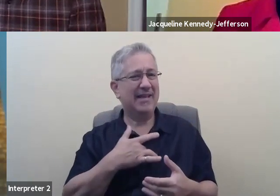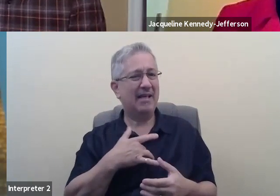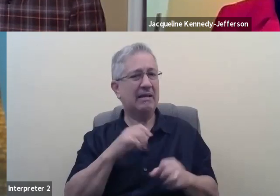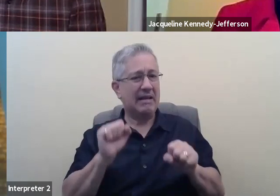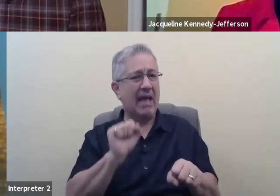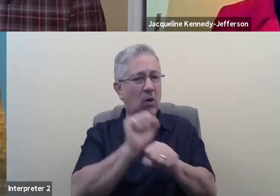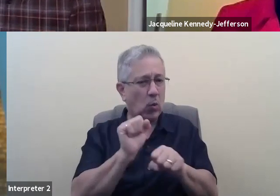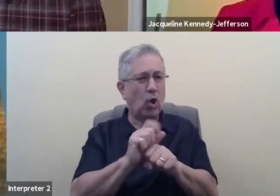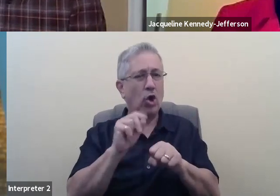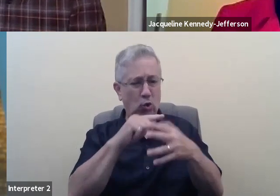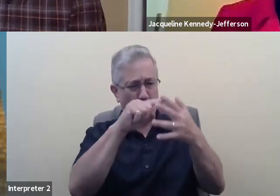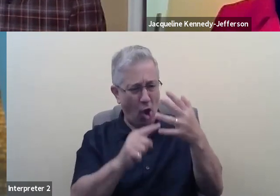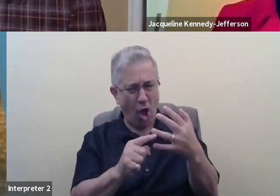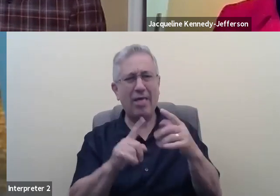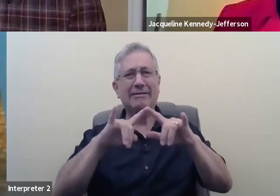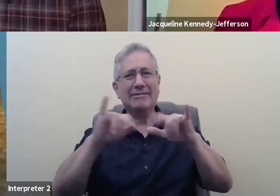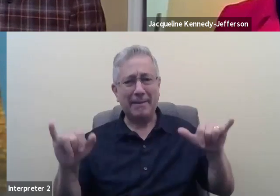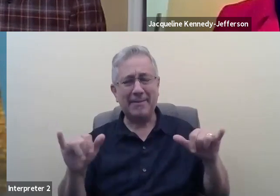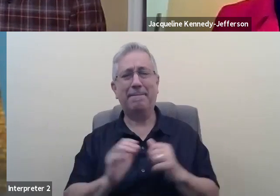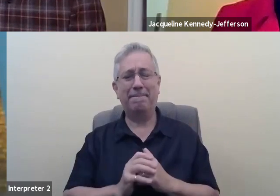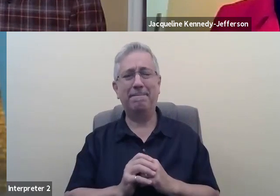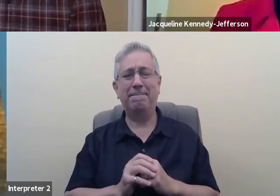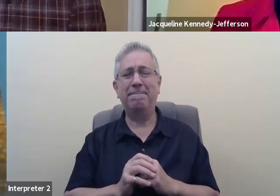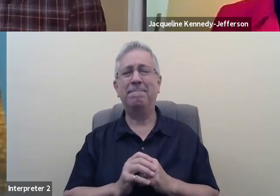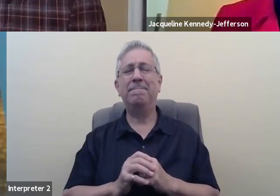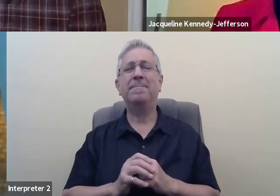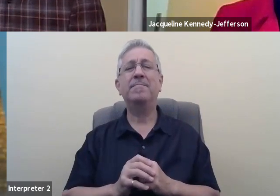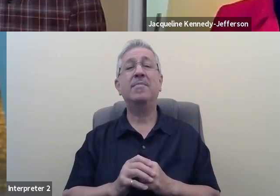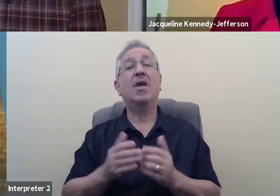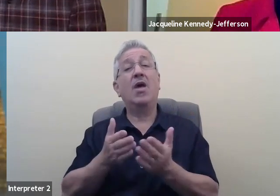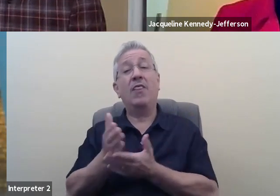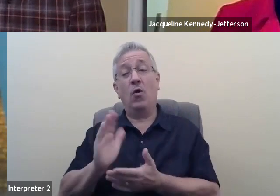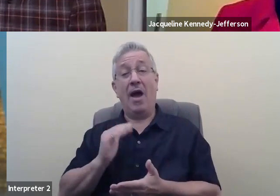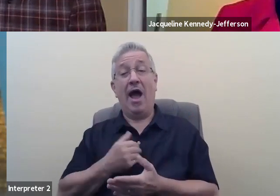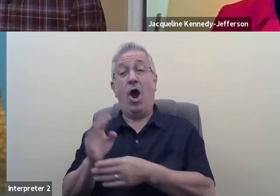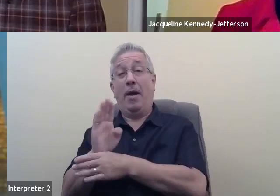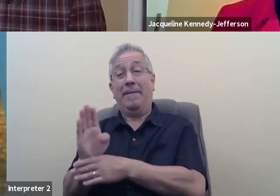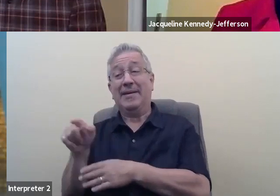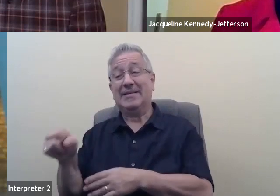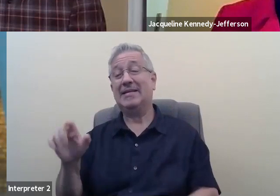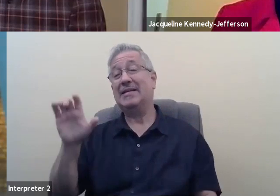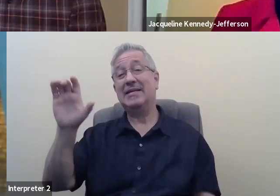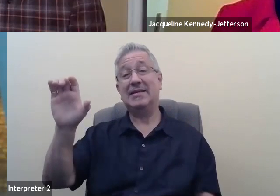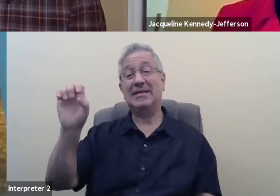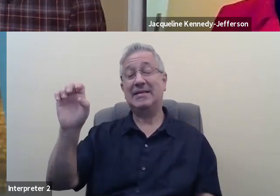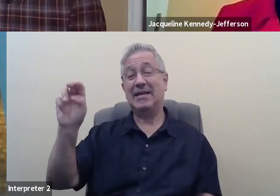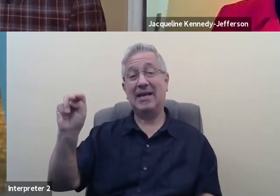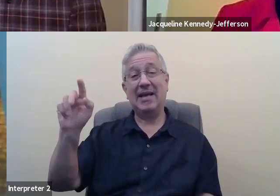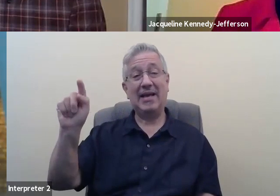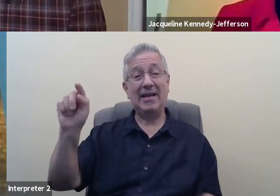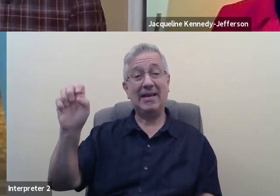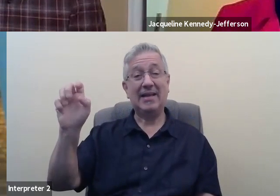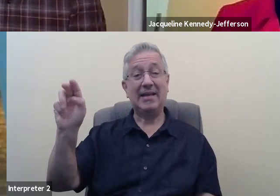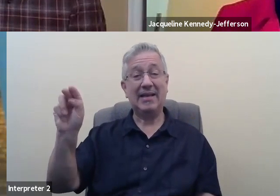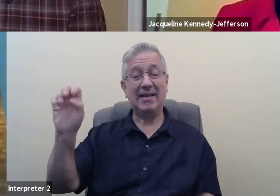an external council that Colleen Starkloff chairs for Centene that brings together subject matter experts in the disability space around what can we